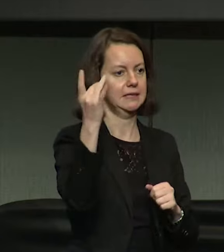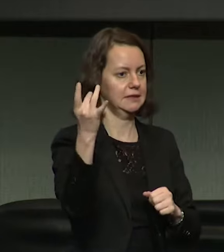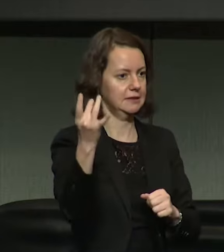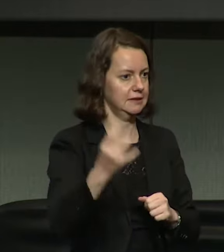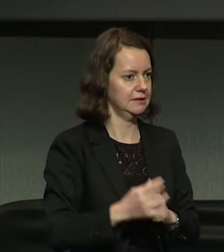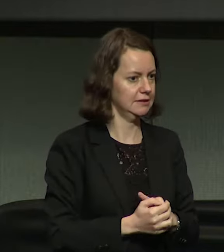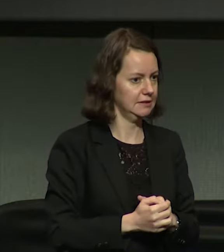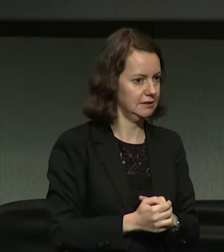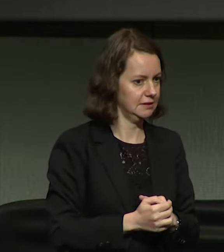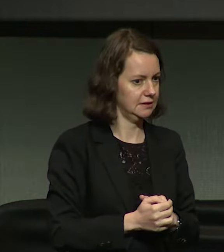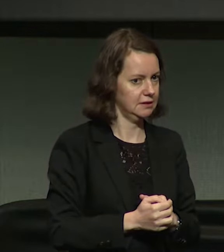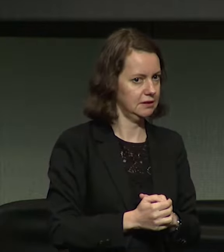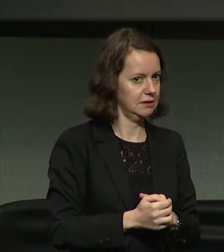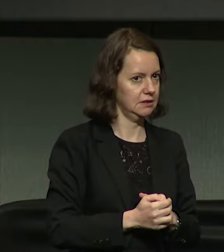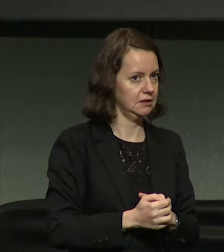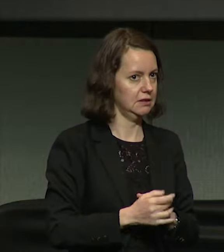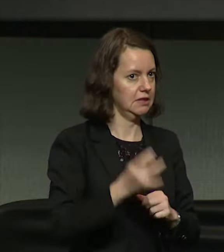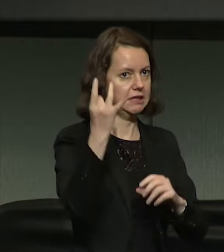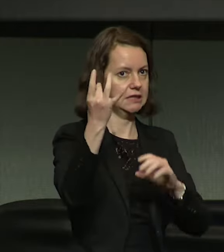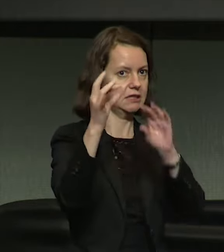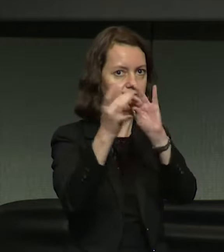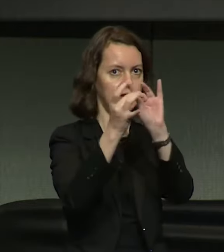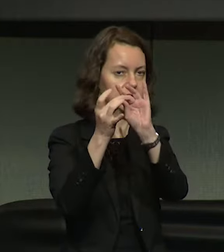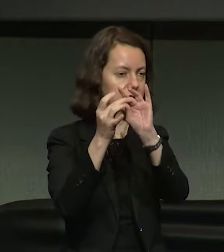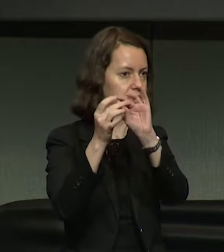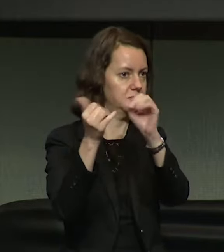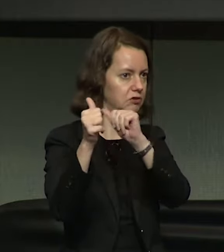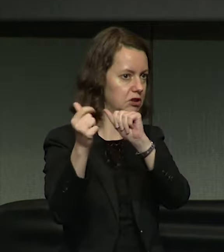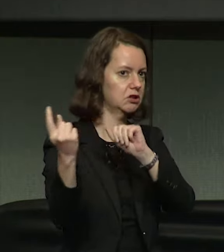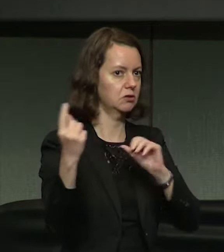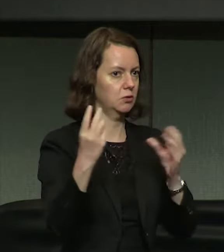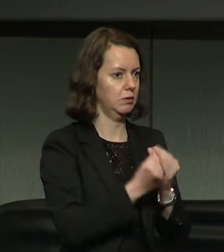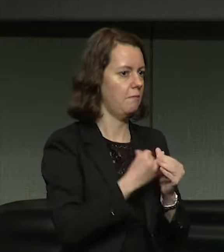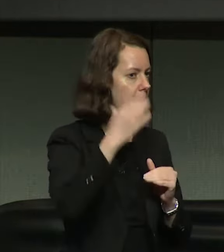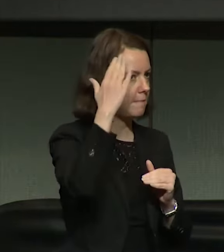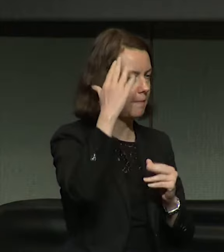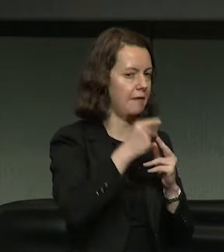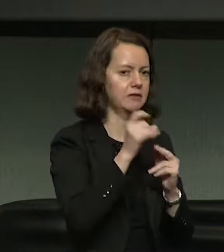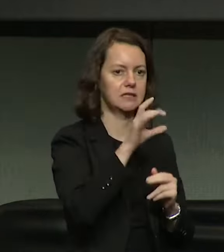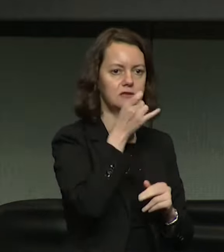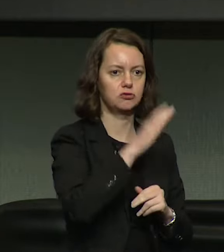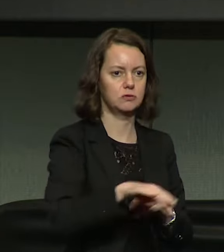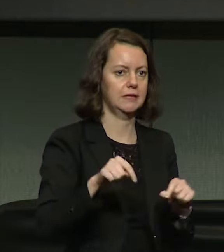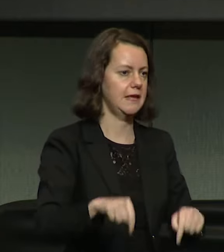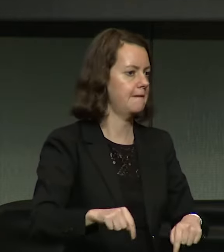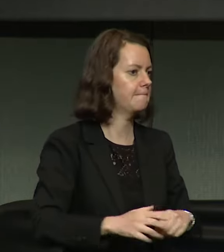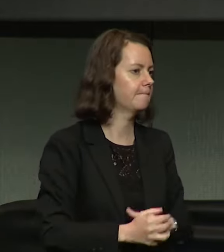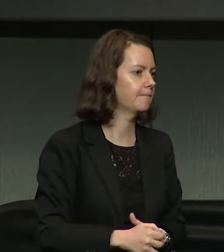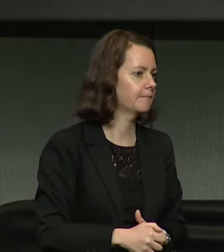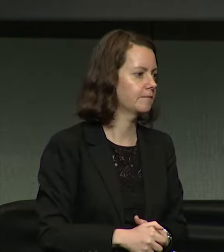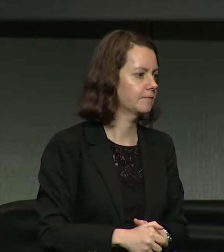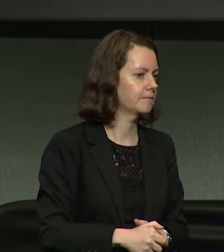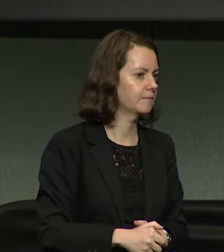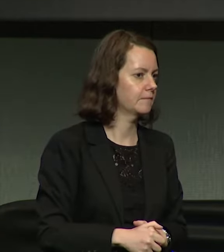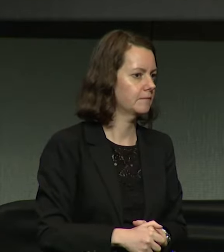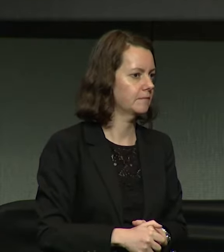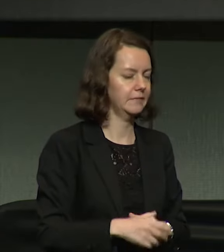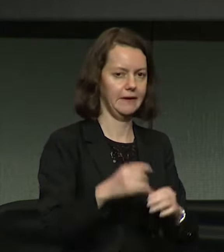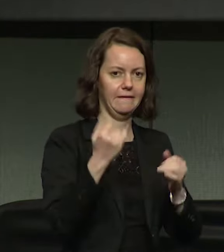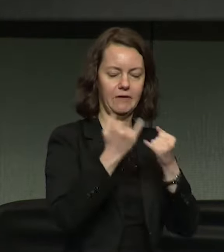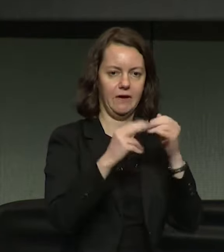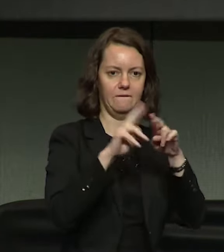and that relationship broke down, and so he got with my mum and had 10 children out here. He's very fertile, my